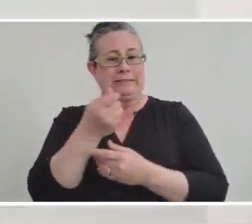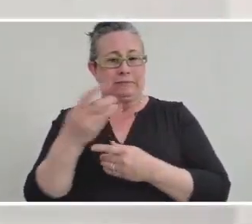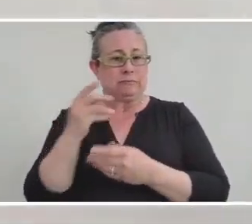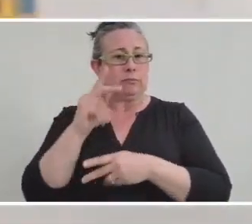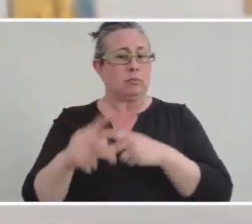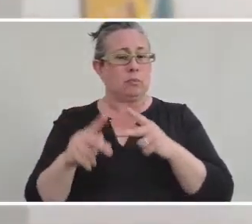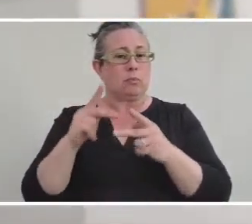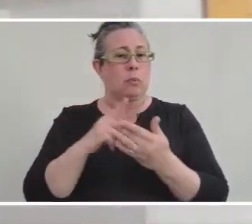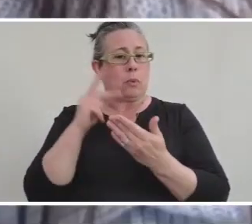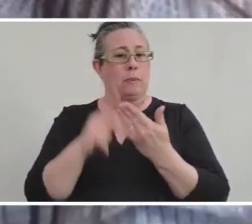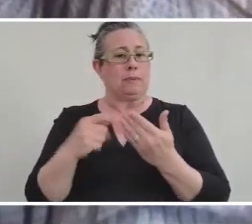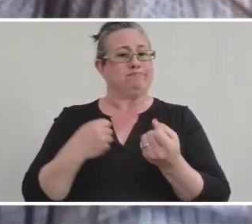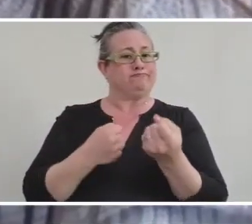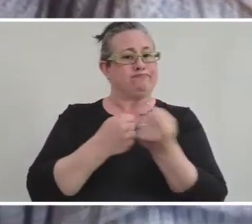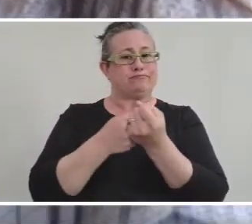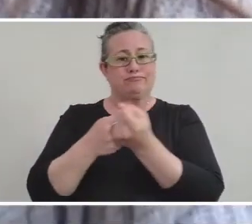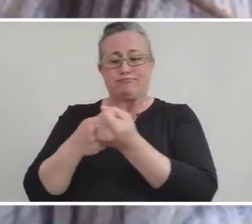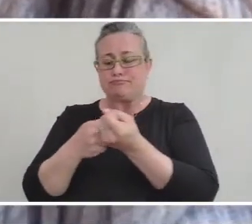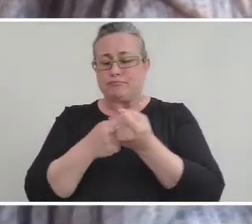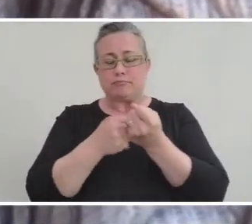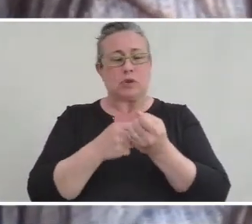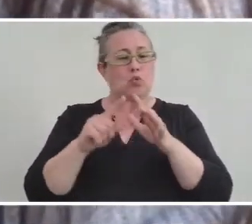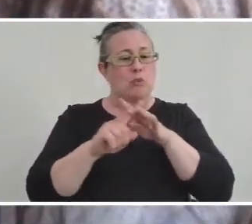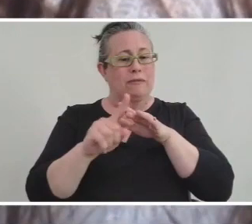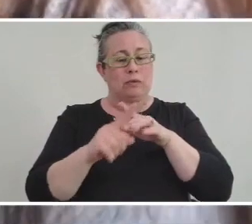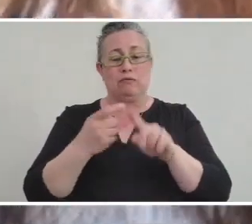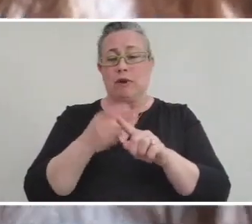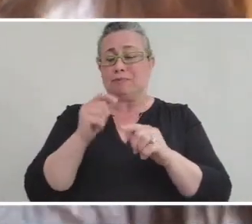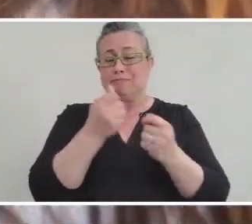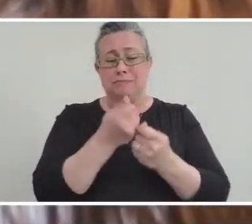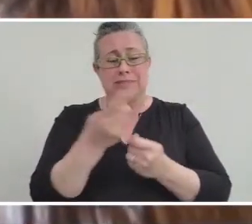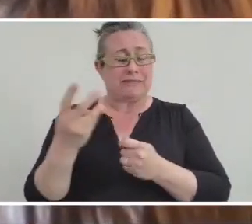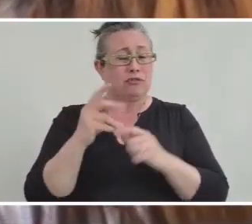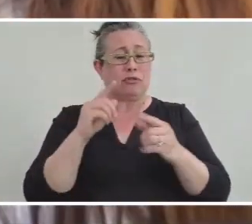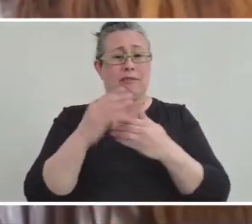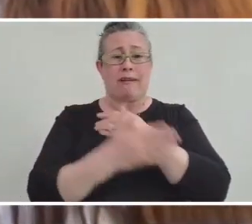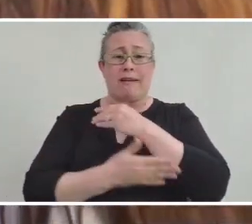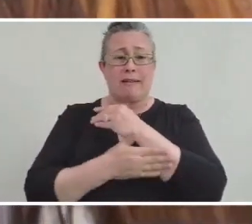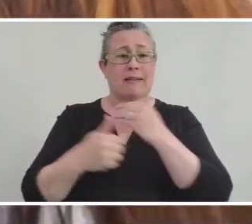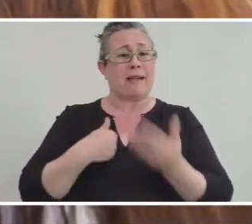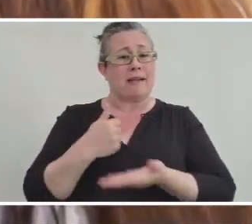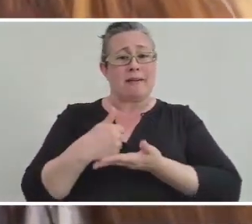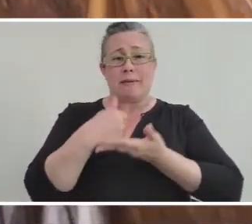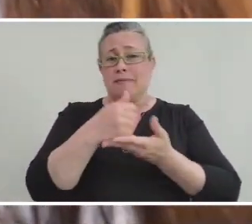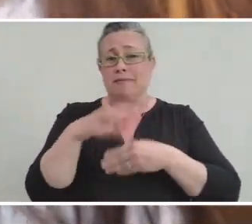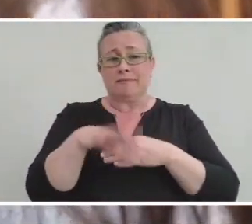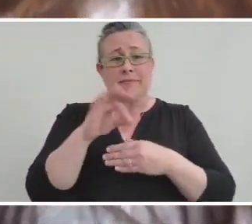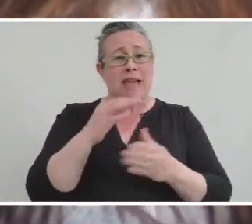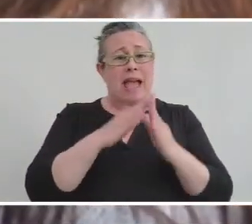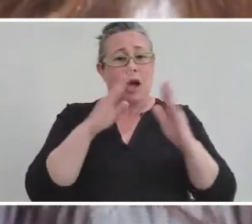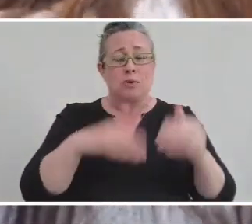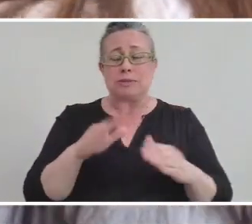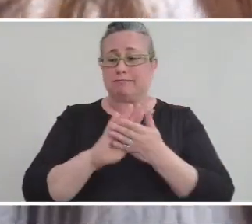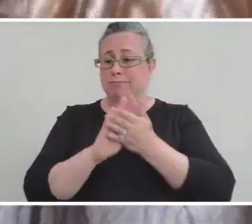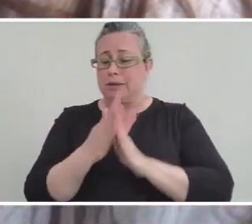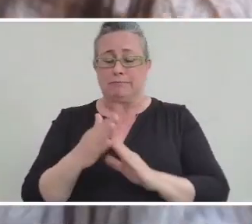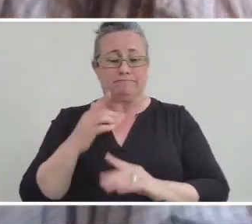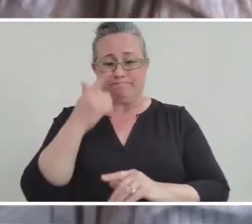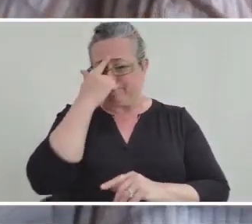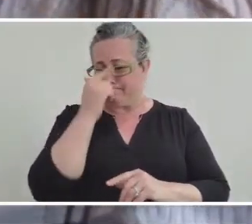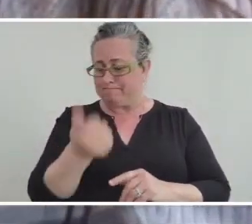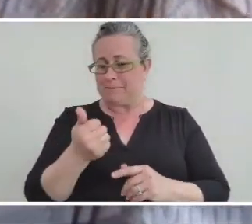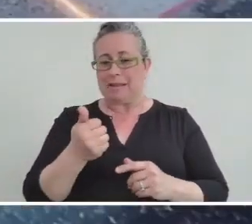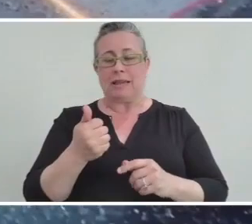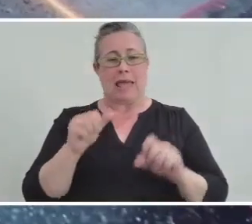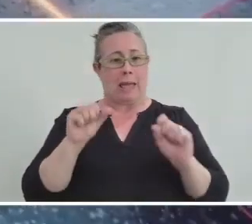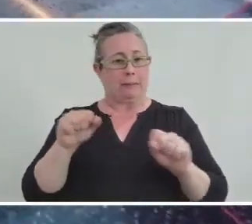for refugees from different countries. We help to receive benefits, find housing, become self-sufficient. It is my team that